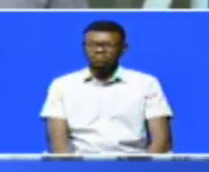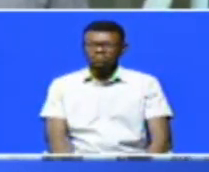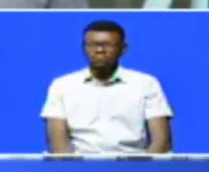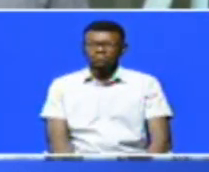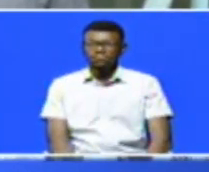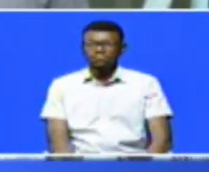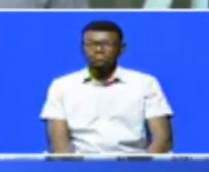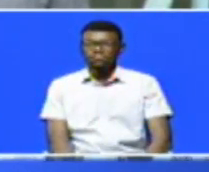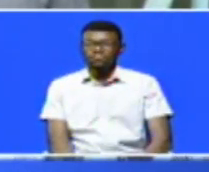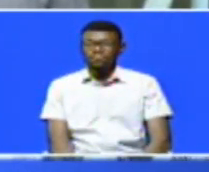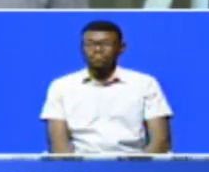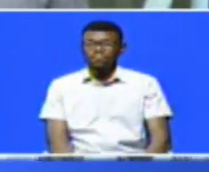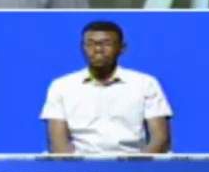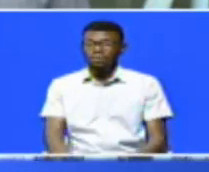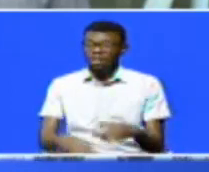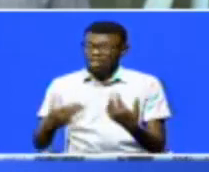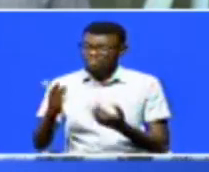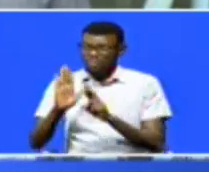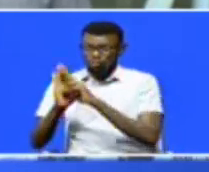The terms of reference also included